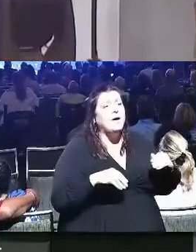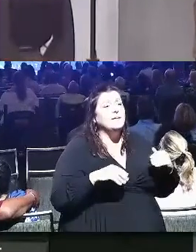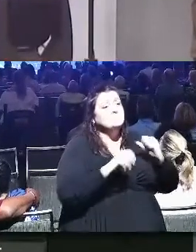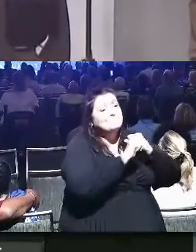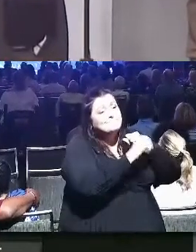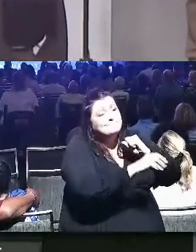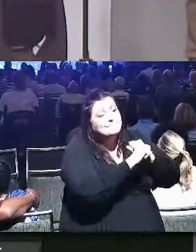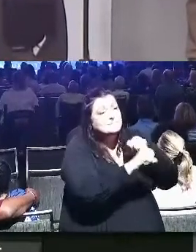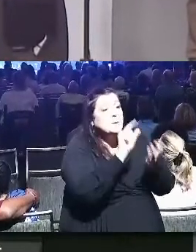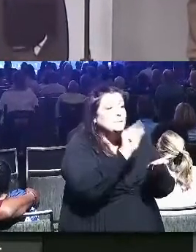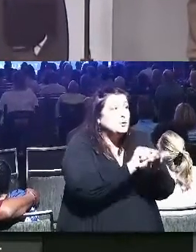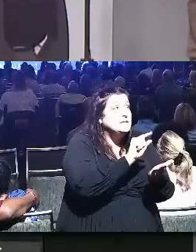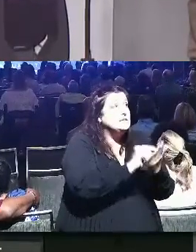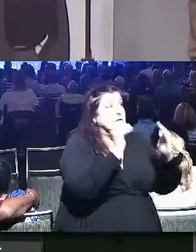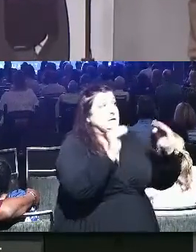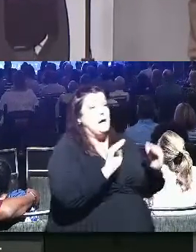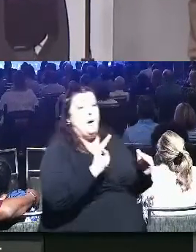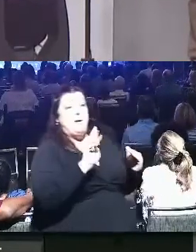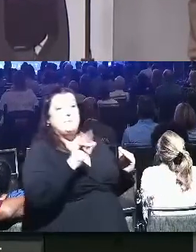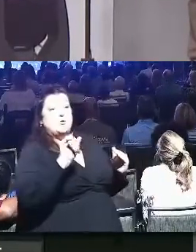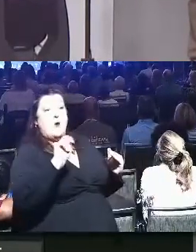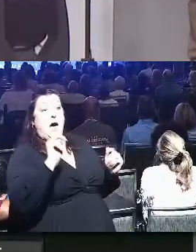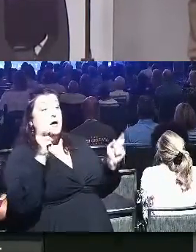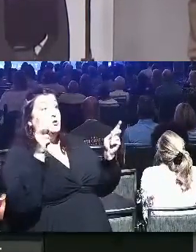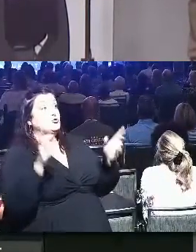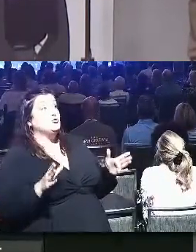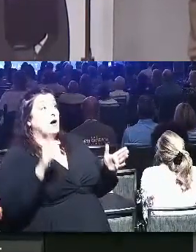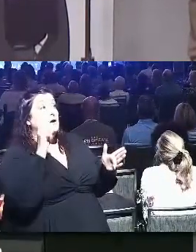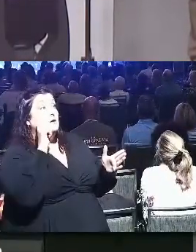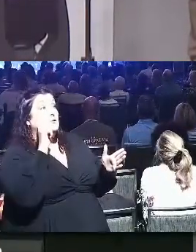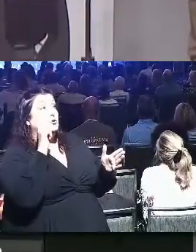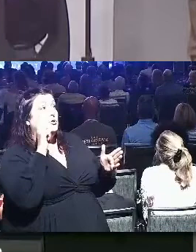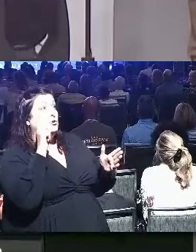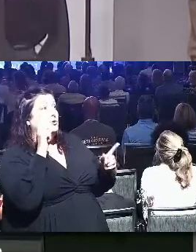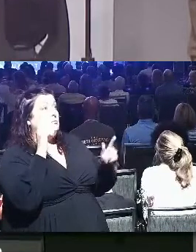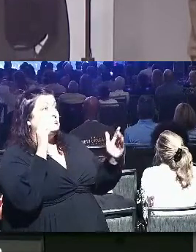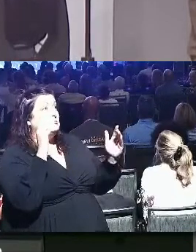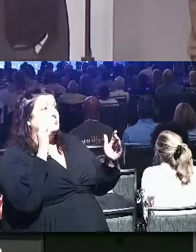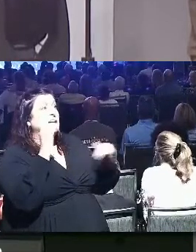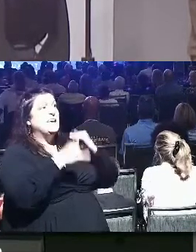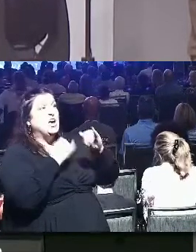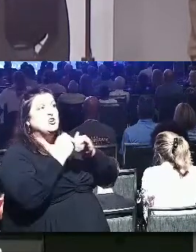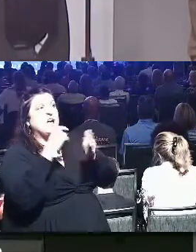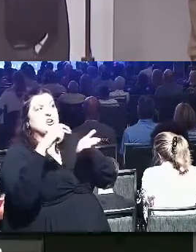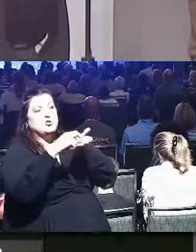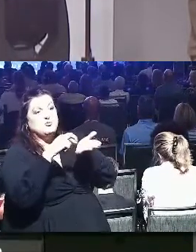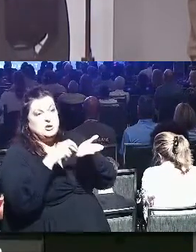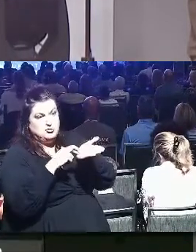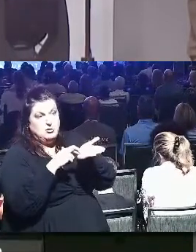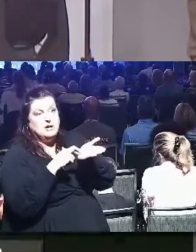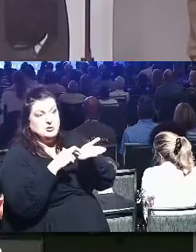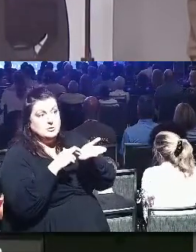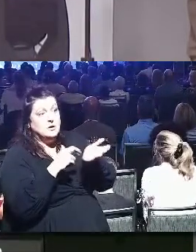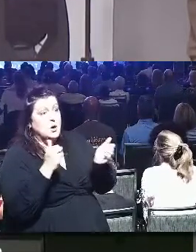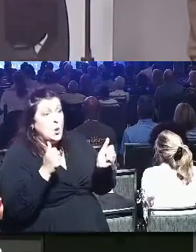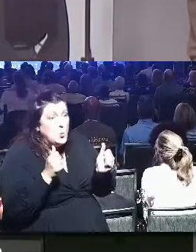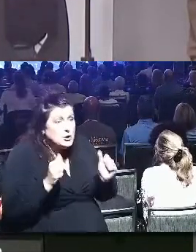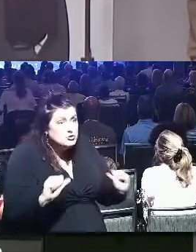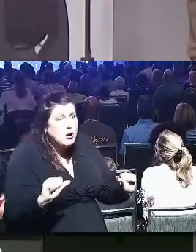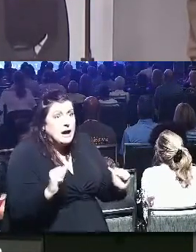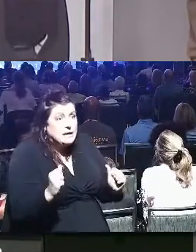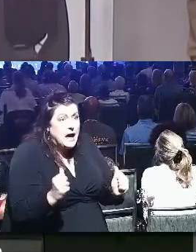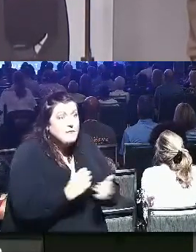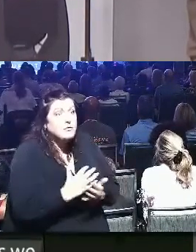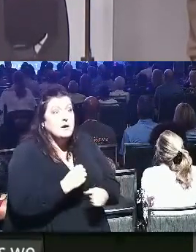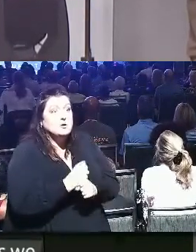and printing. Brian Santos, the director of, and Michelle, international registrations. We tried everything to